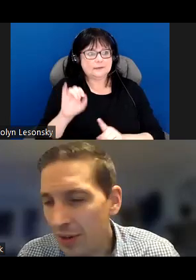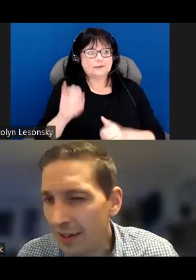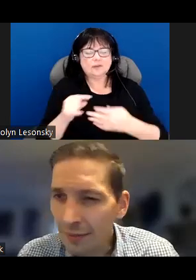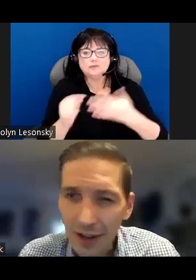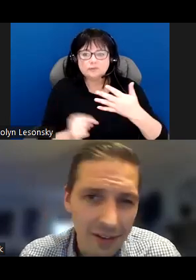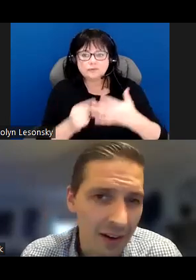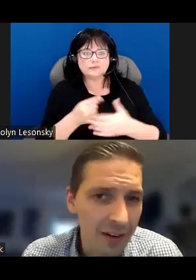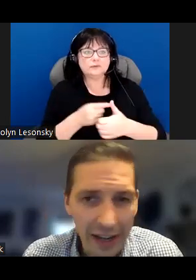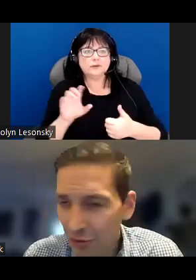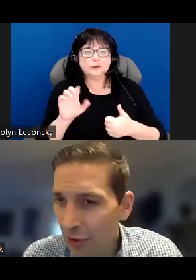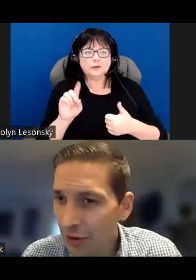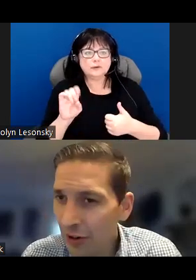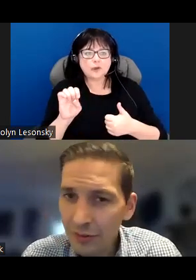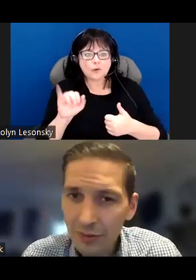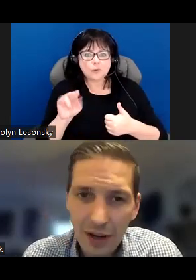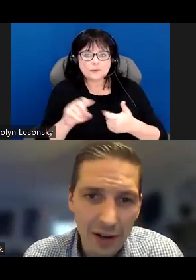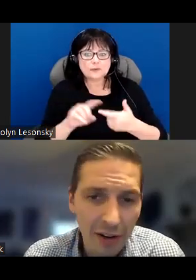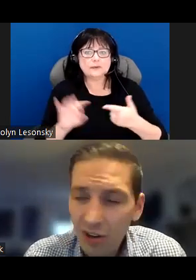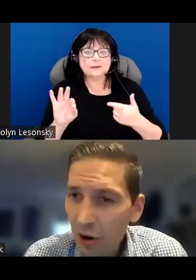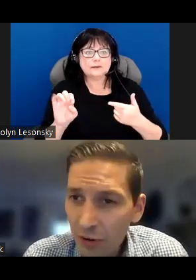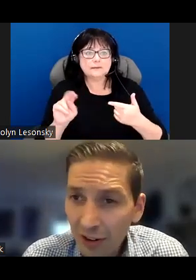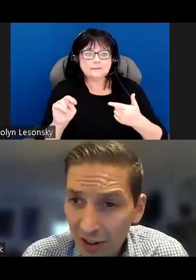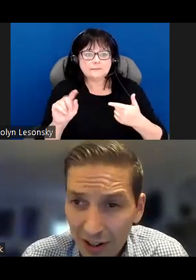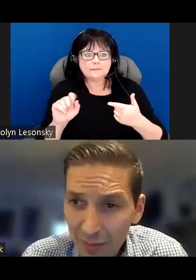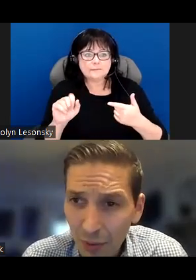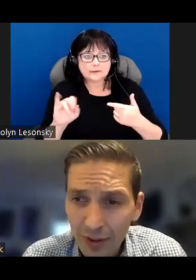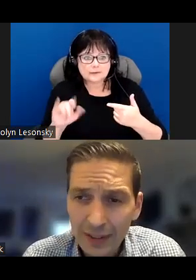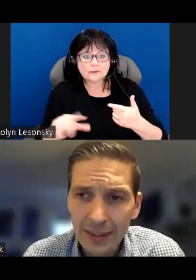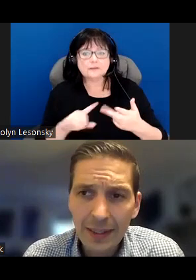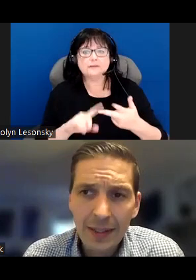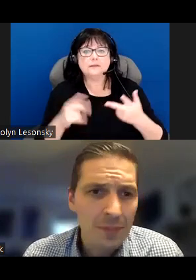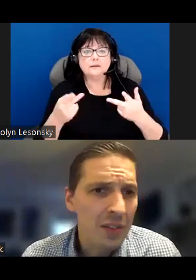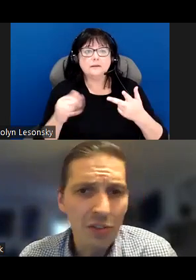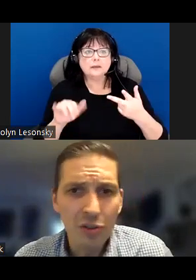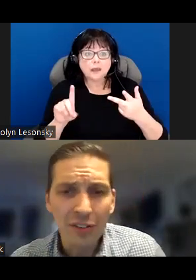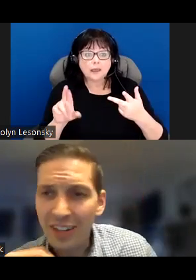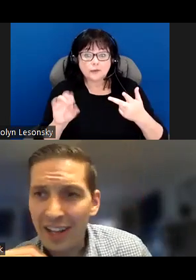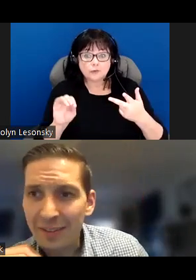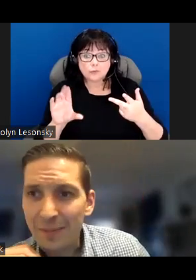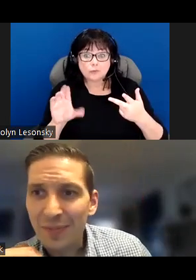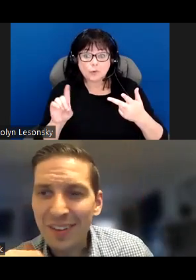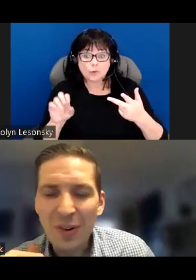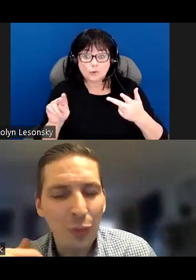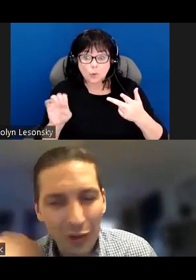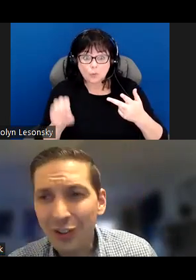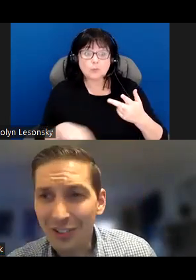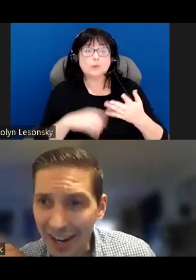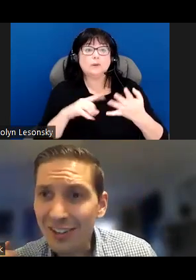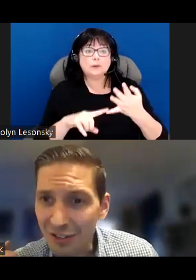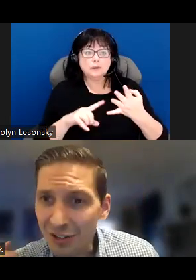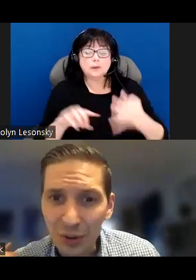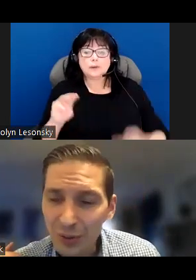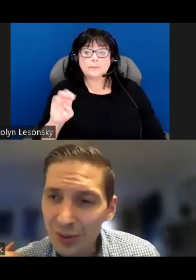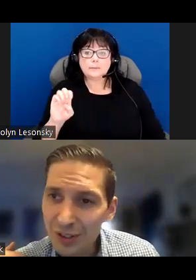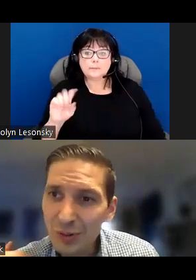like codeine, fentanyl, hydrocodone, oxycodone, oxycontin, more. These drugs, again, for what they're